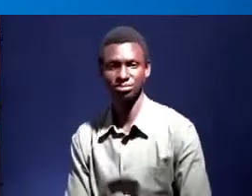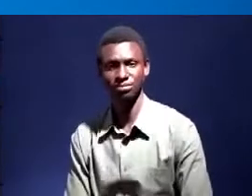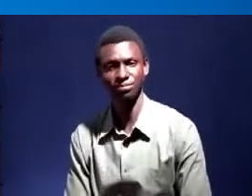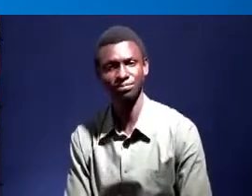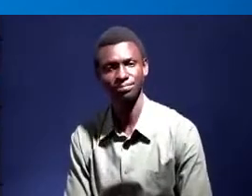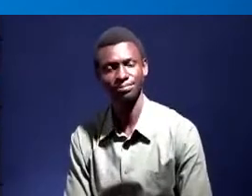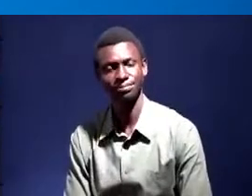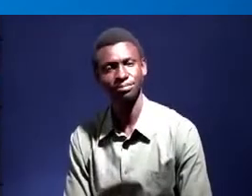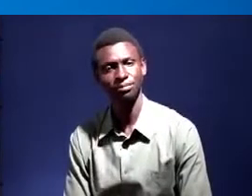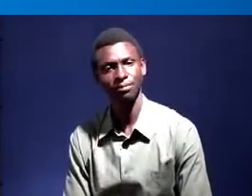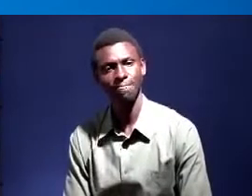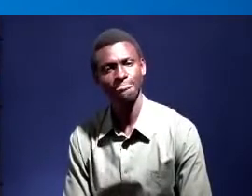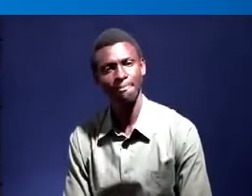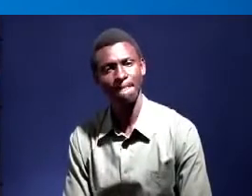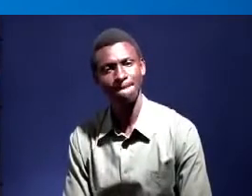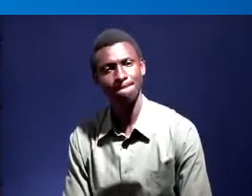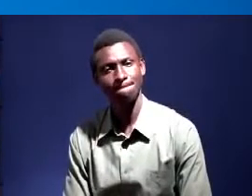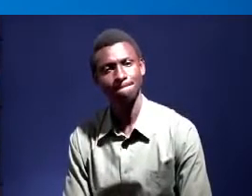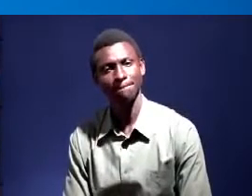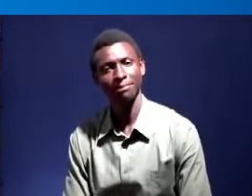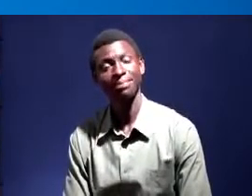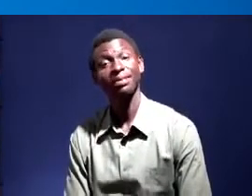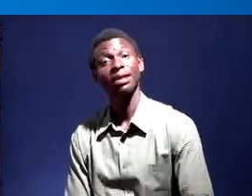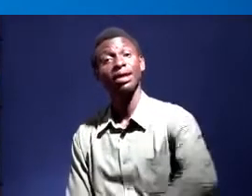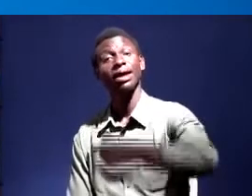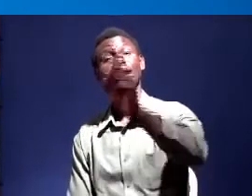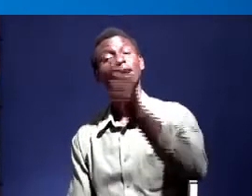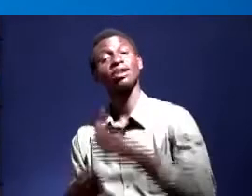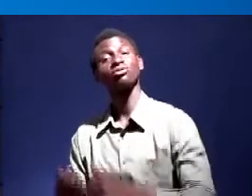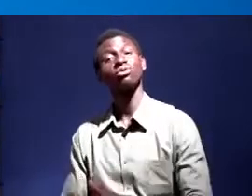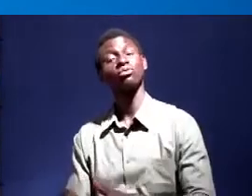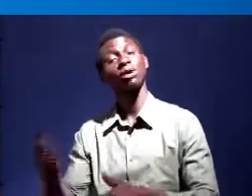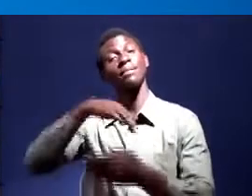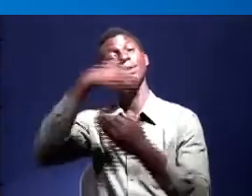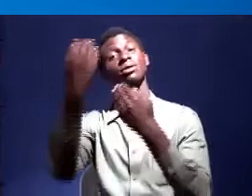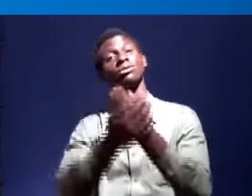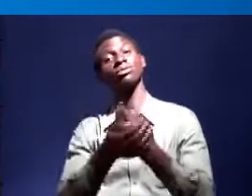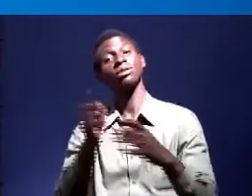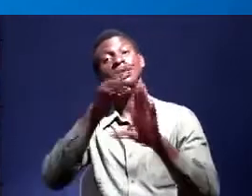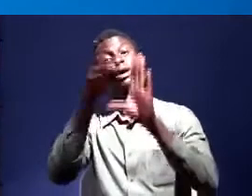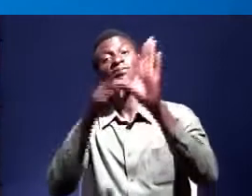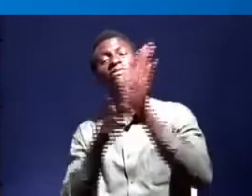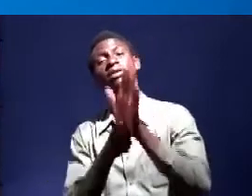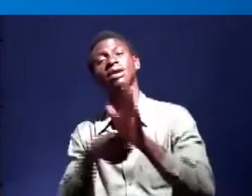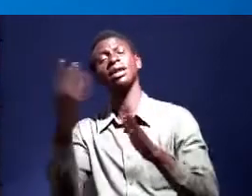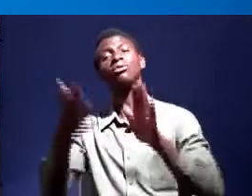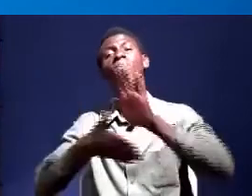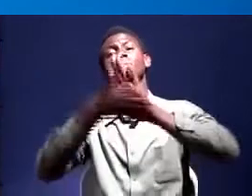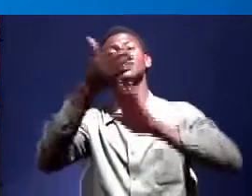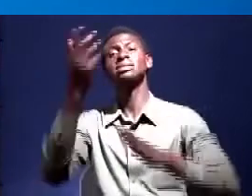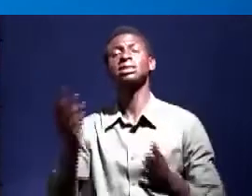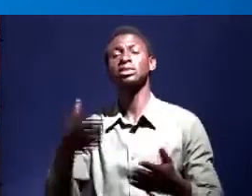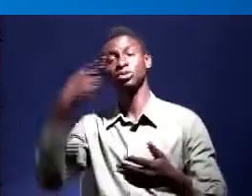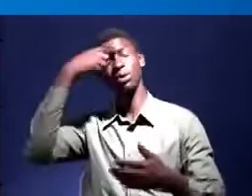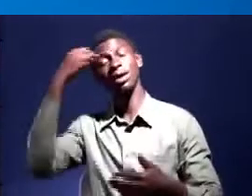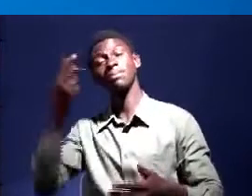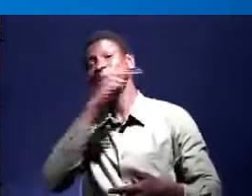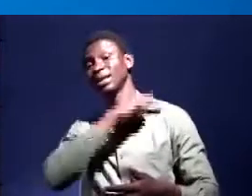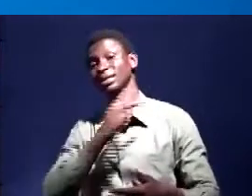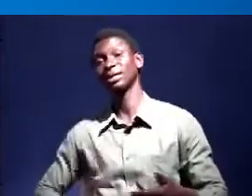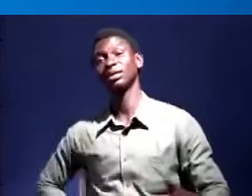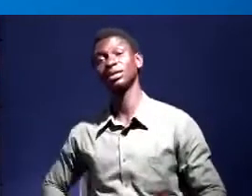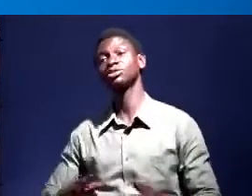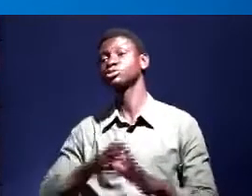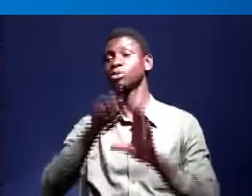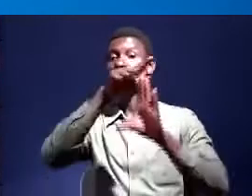plant Christianity on this continent. Alikuwa anarejea Afrika na kuwa mtangulizi wa imani ya Kikristo katika bara hili. Both the Ethiopian